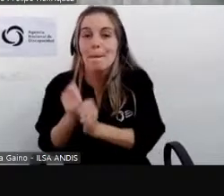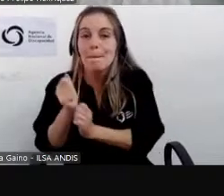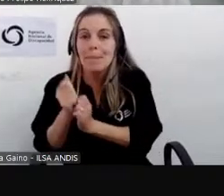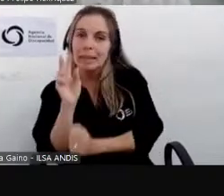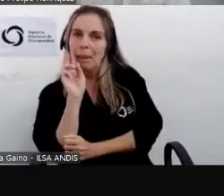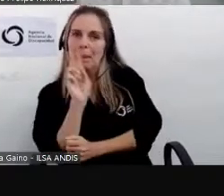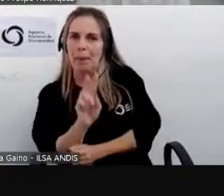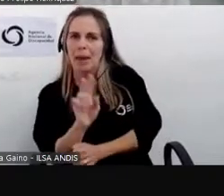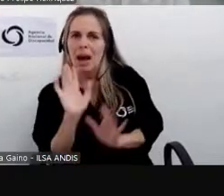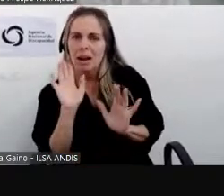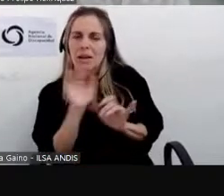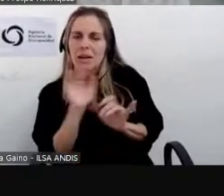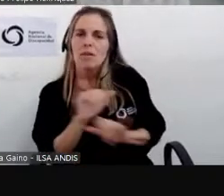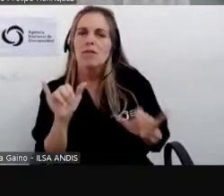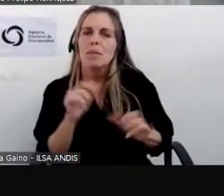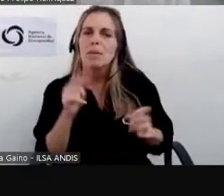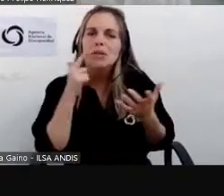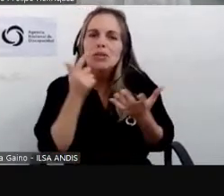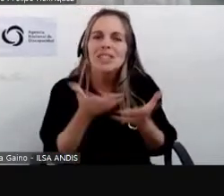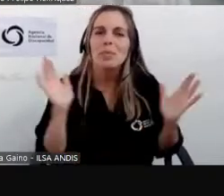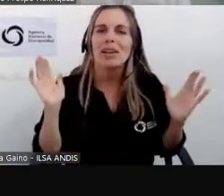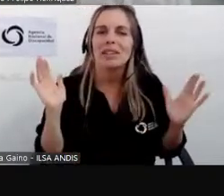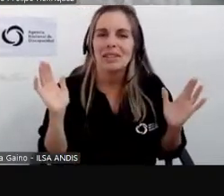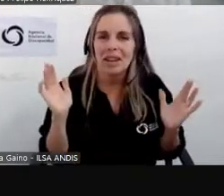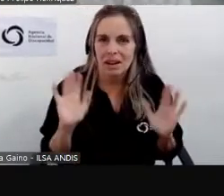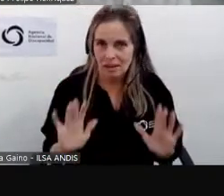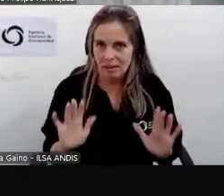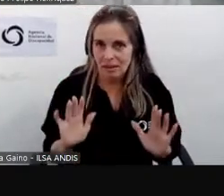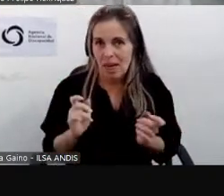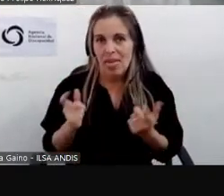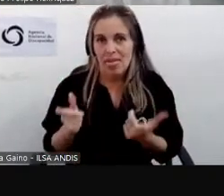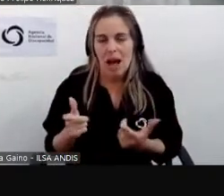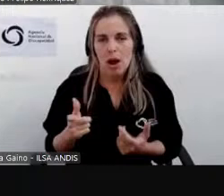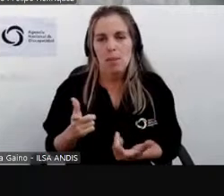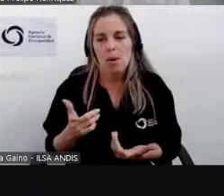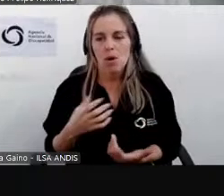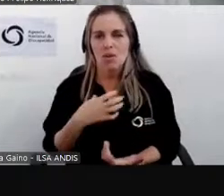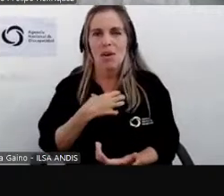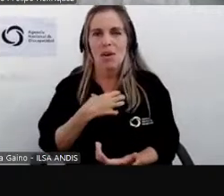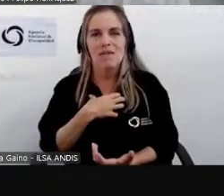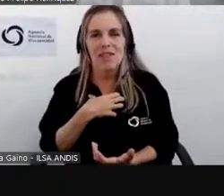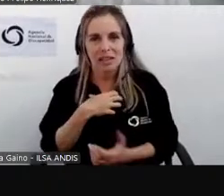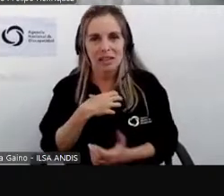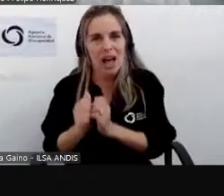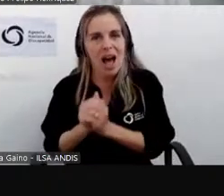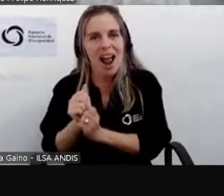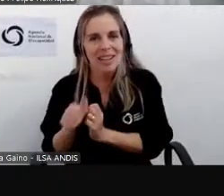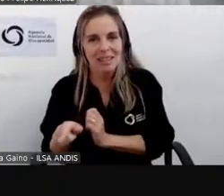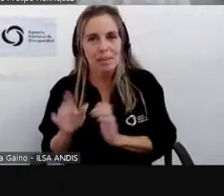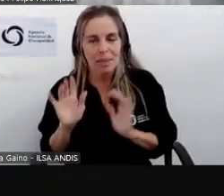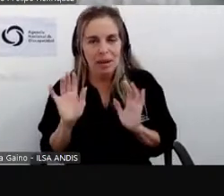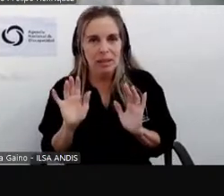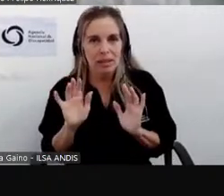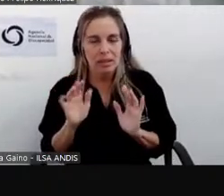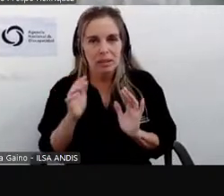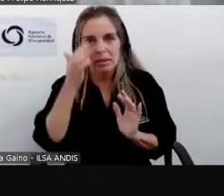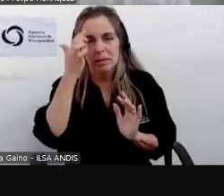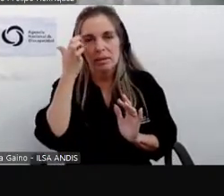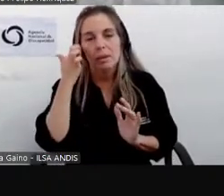of an encouragement for companies to be involved, and involved in good faith and in a constructive manner,